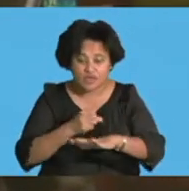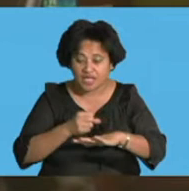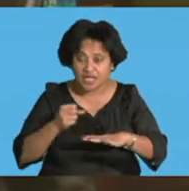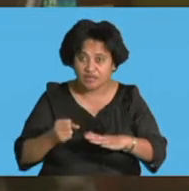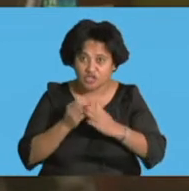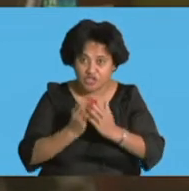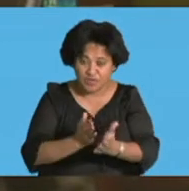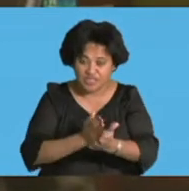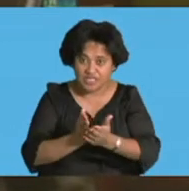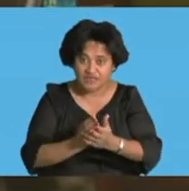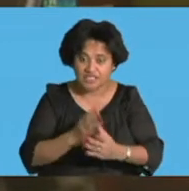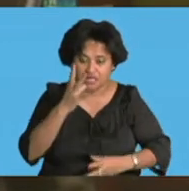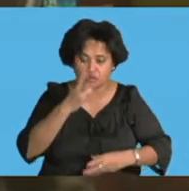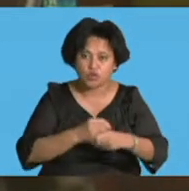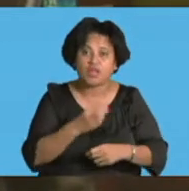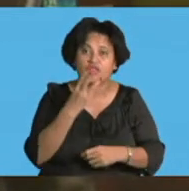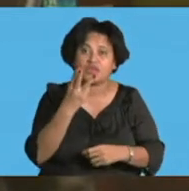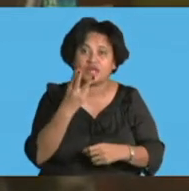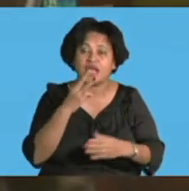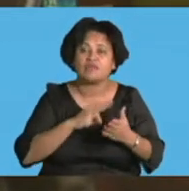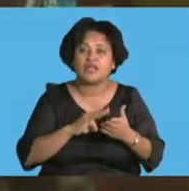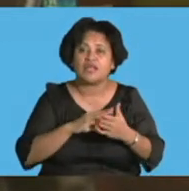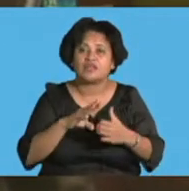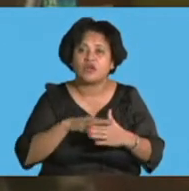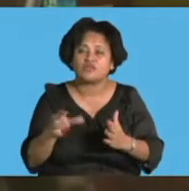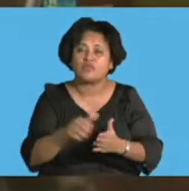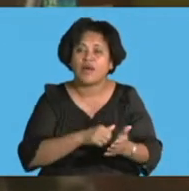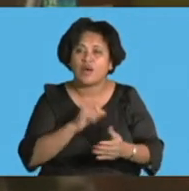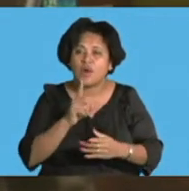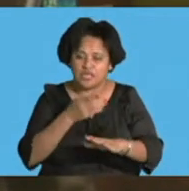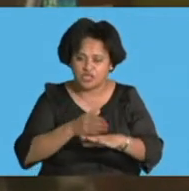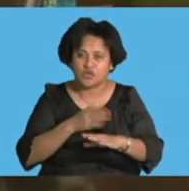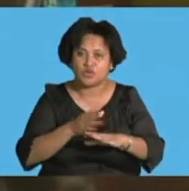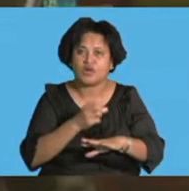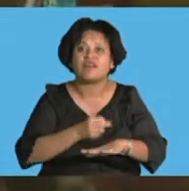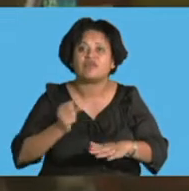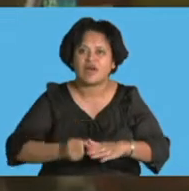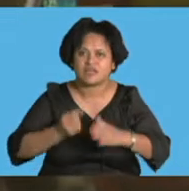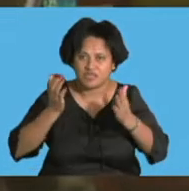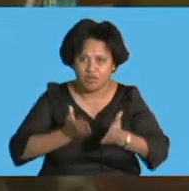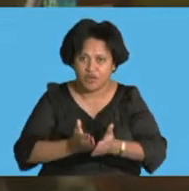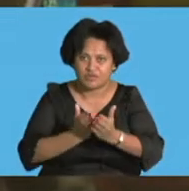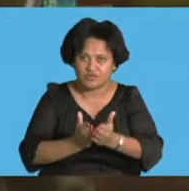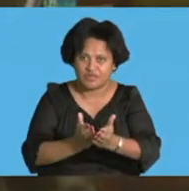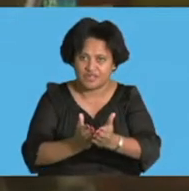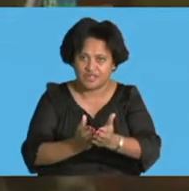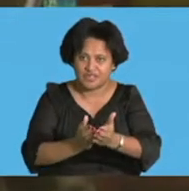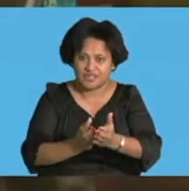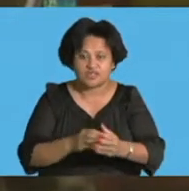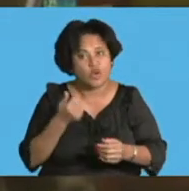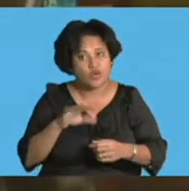a total of $3 million for the purchase of a new government vessel that will be an addition to the current